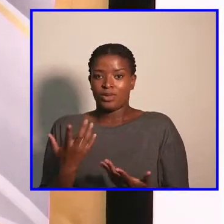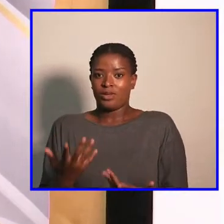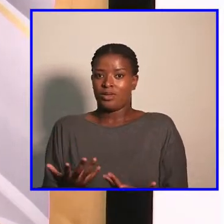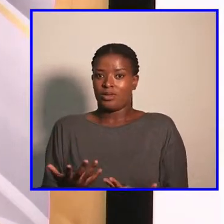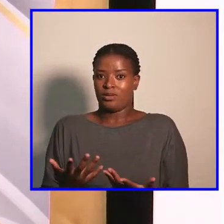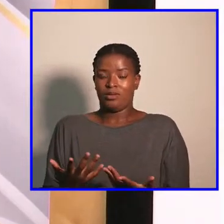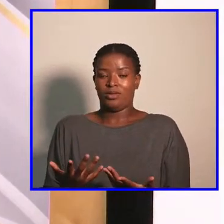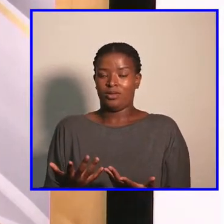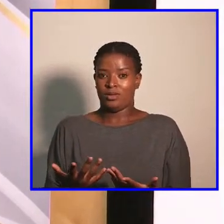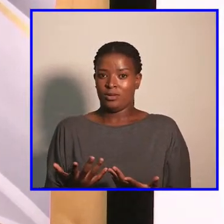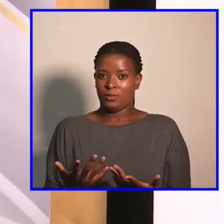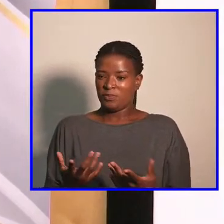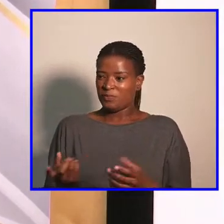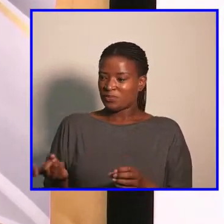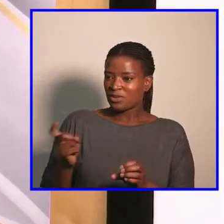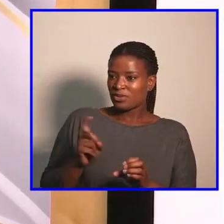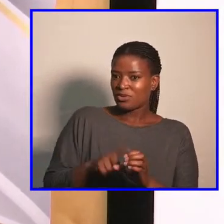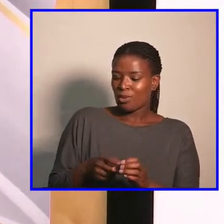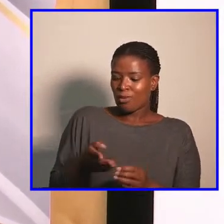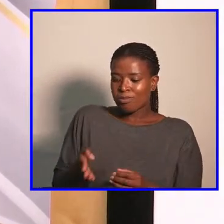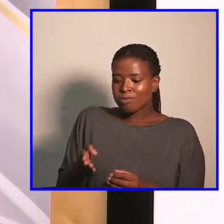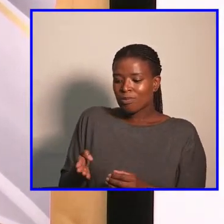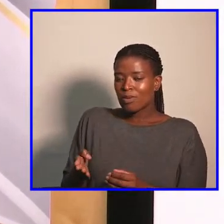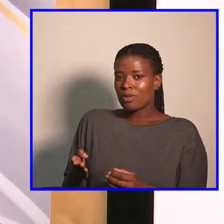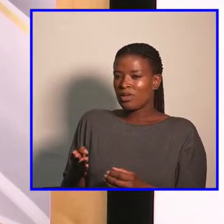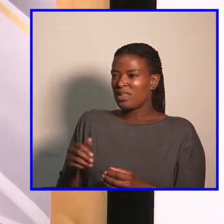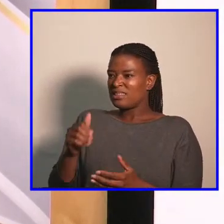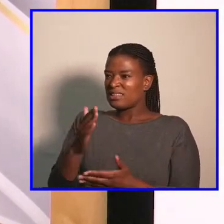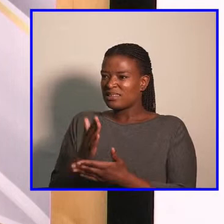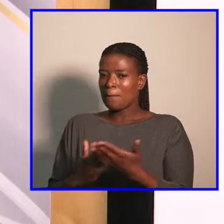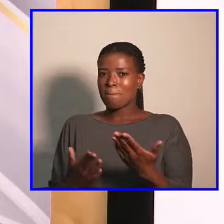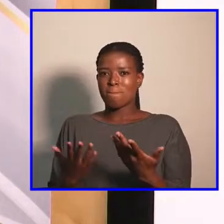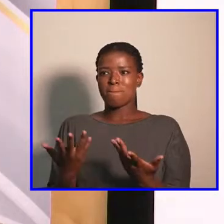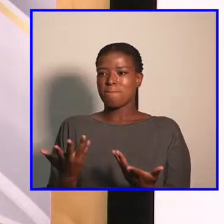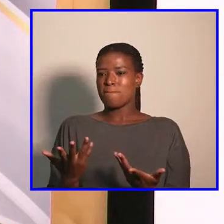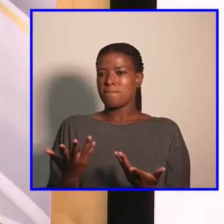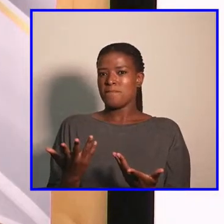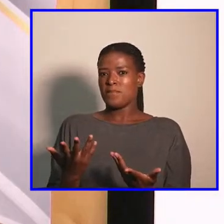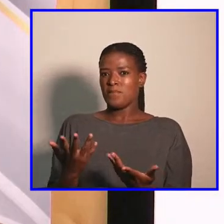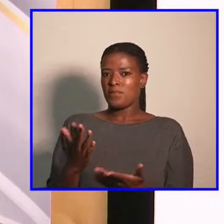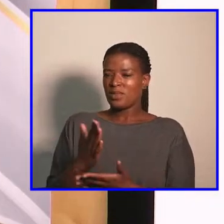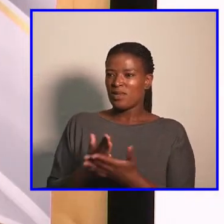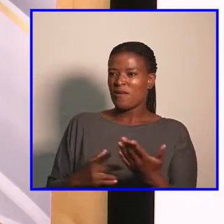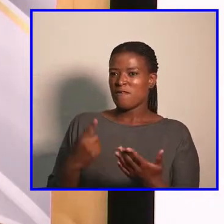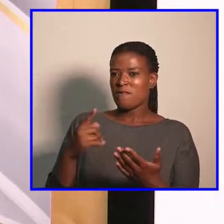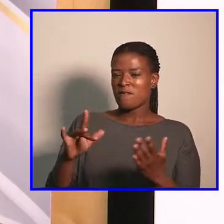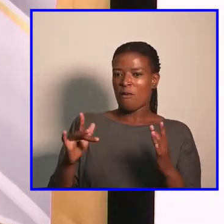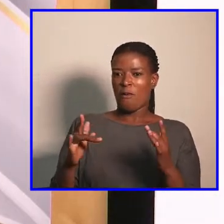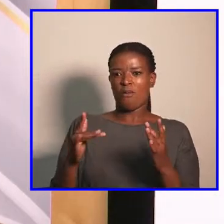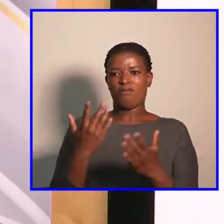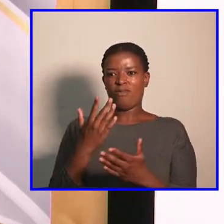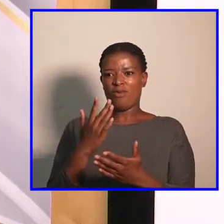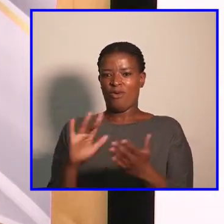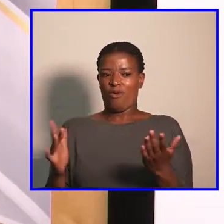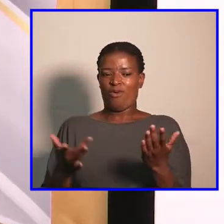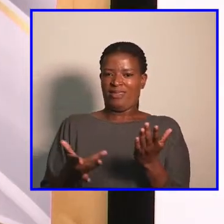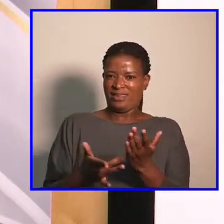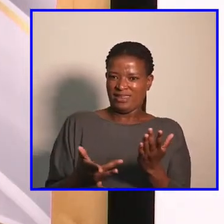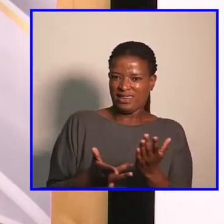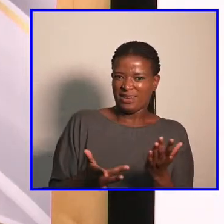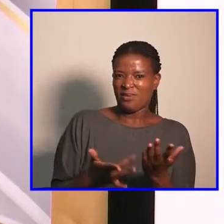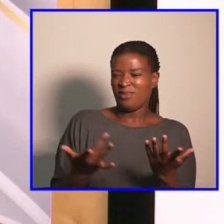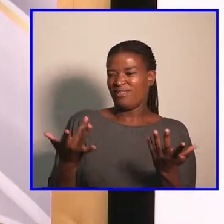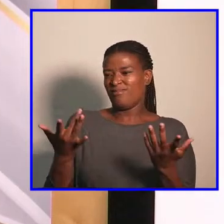to have joined with us today some of the founding architects